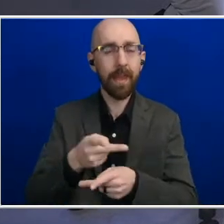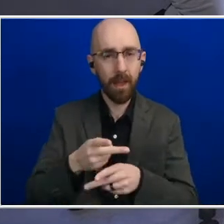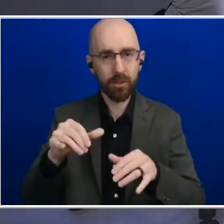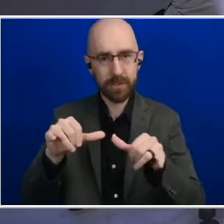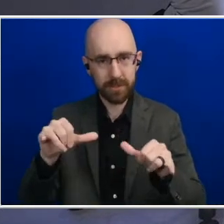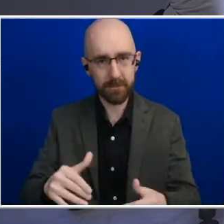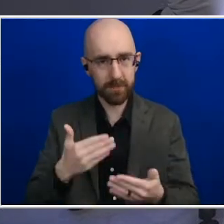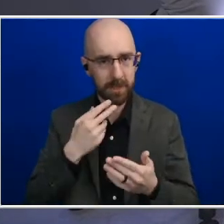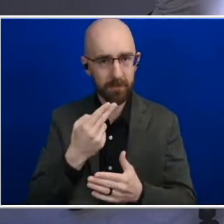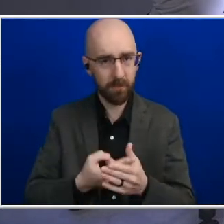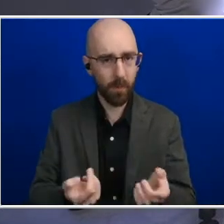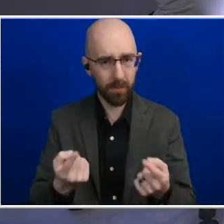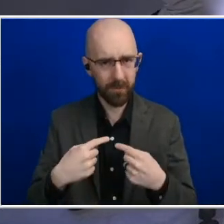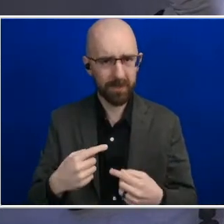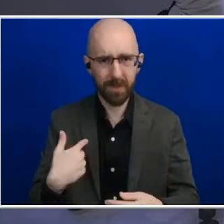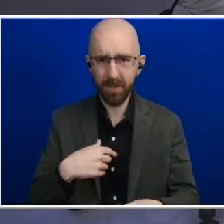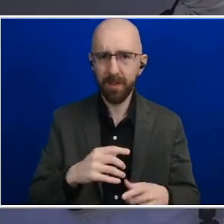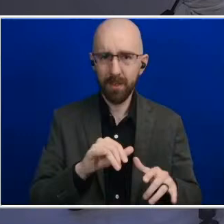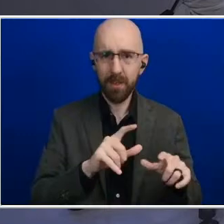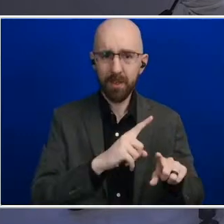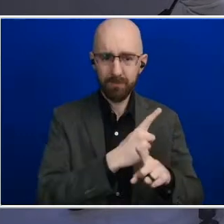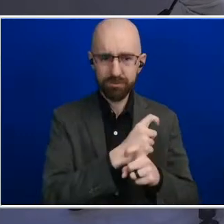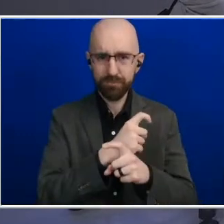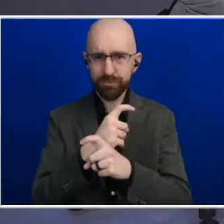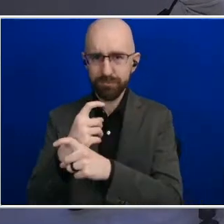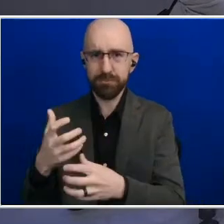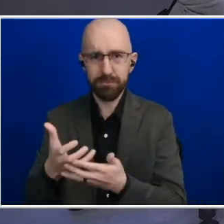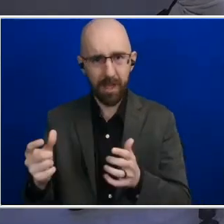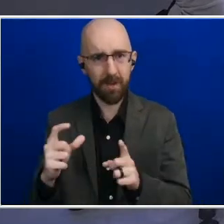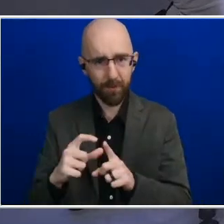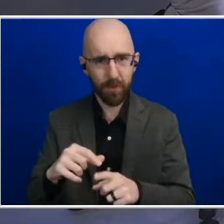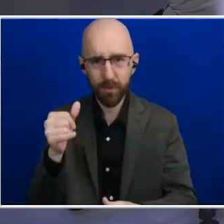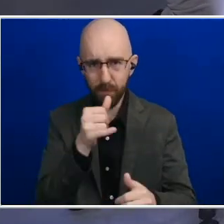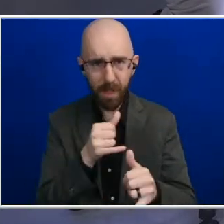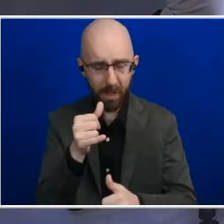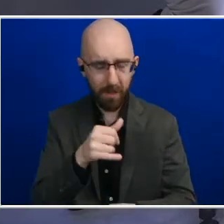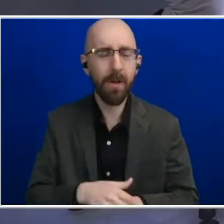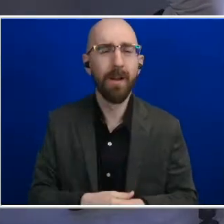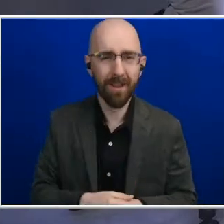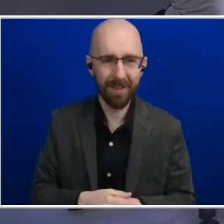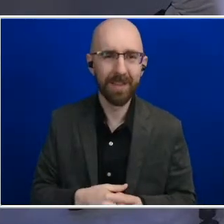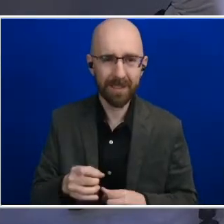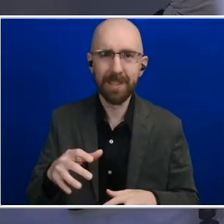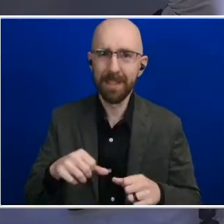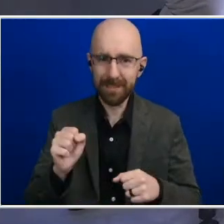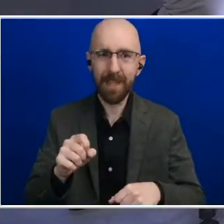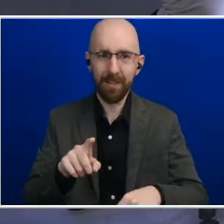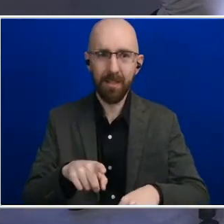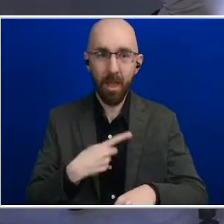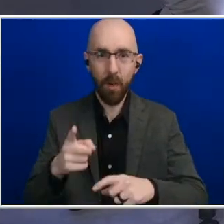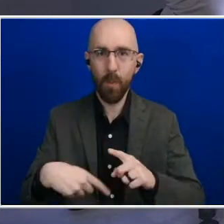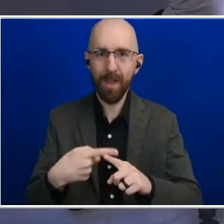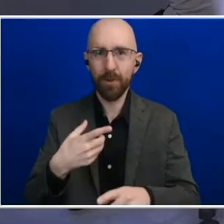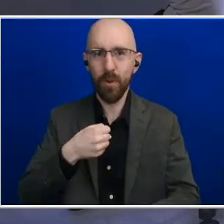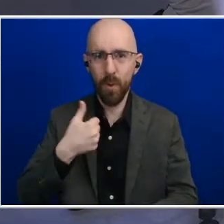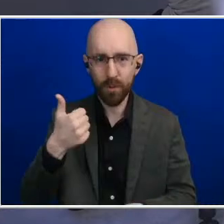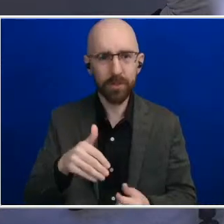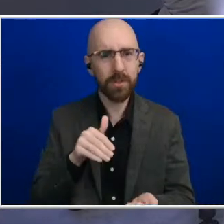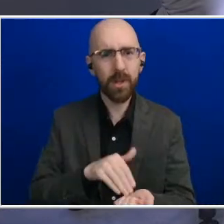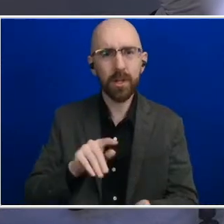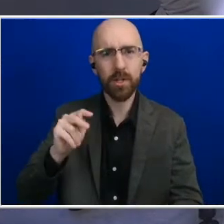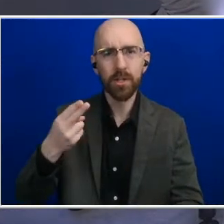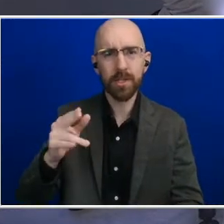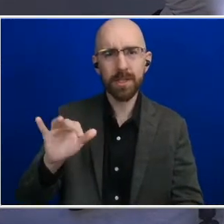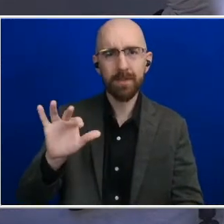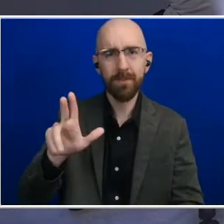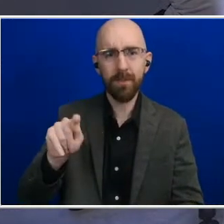of words, man. I tell you what, live long and prosper. There you go. Well, let's do it in fewer words because it takes too long, we're going to get old. All right, Dr. Tifo, one of the most common tips for overall